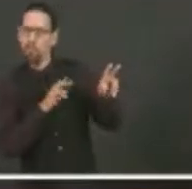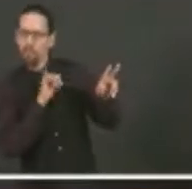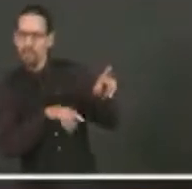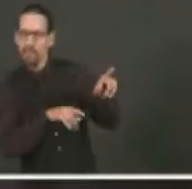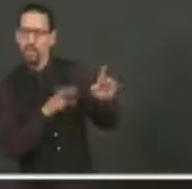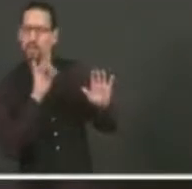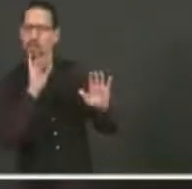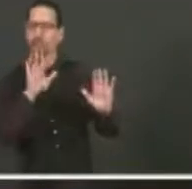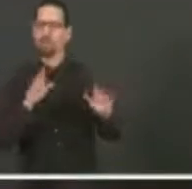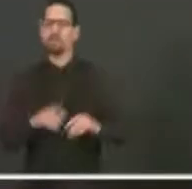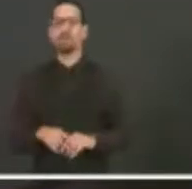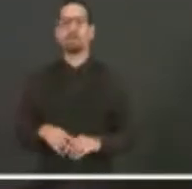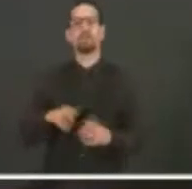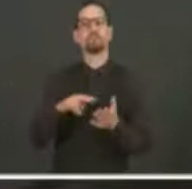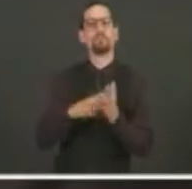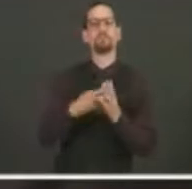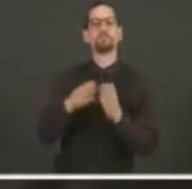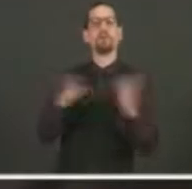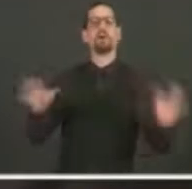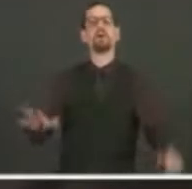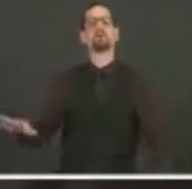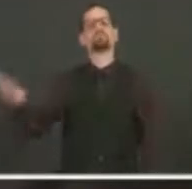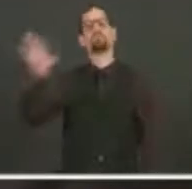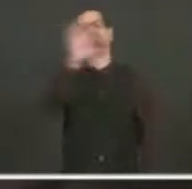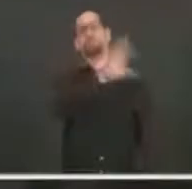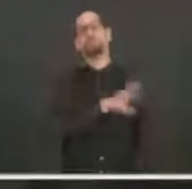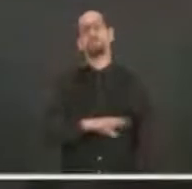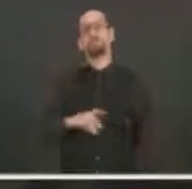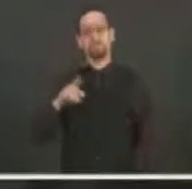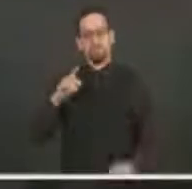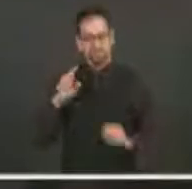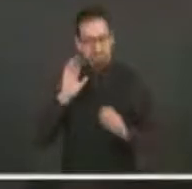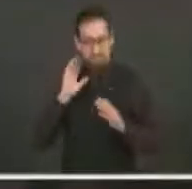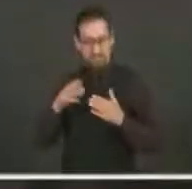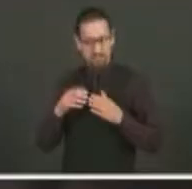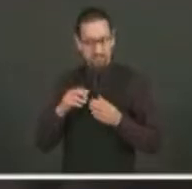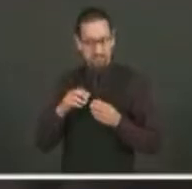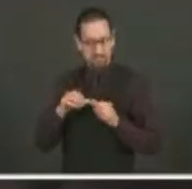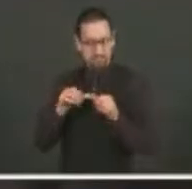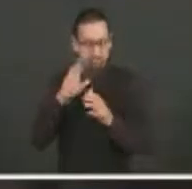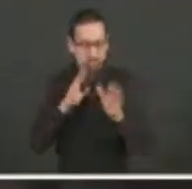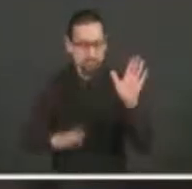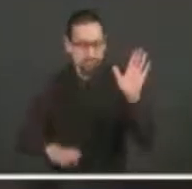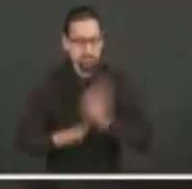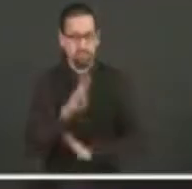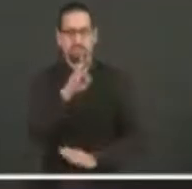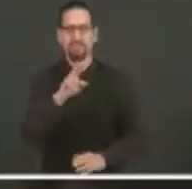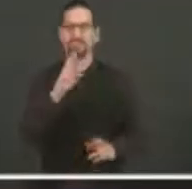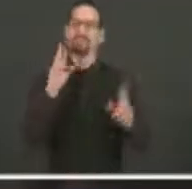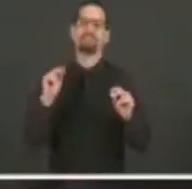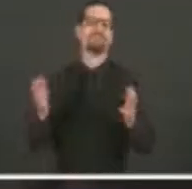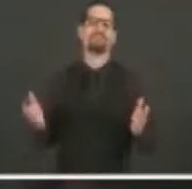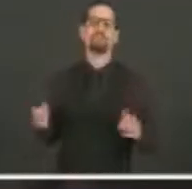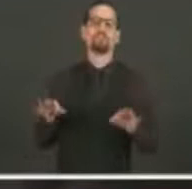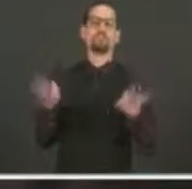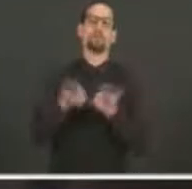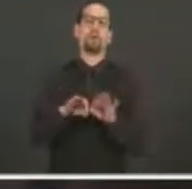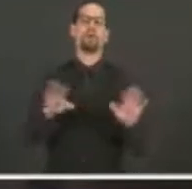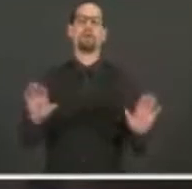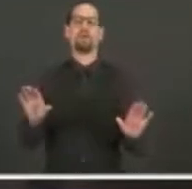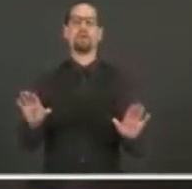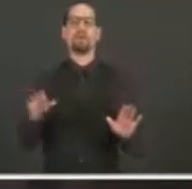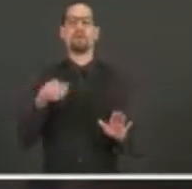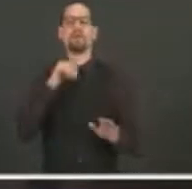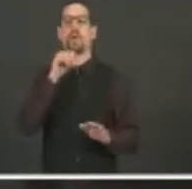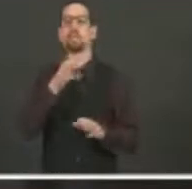broad reopening will lead to a spike. But what you can say is, don't get lulled into complacency